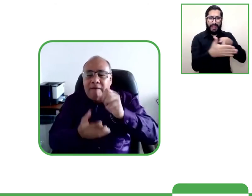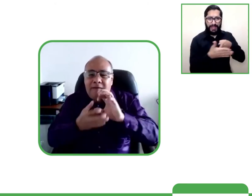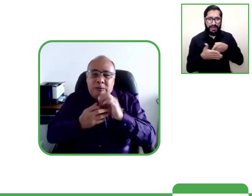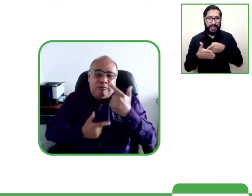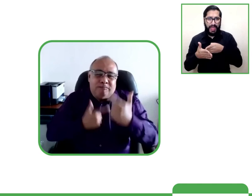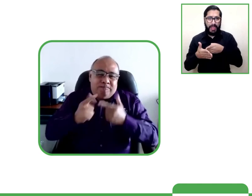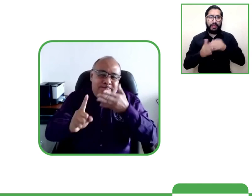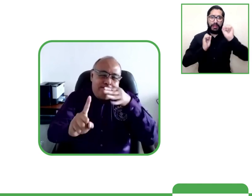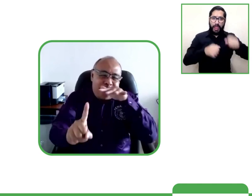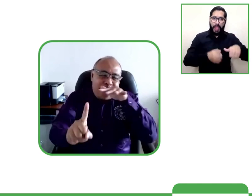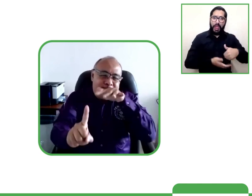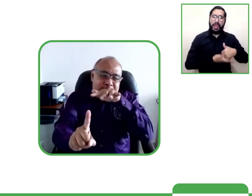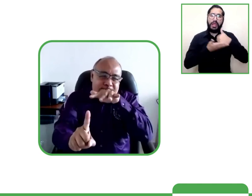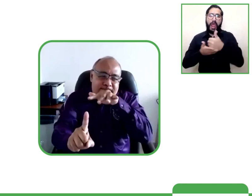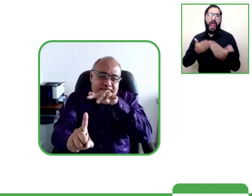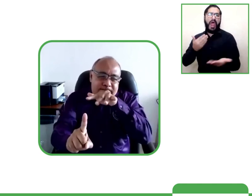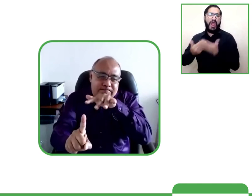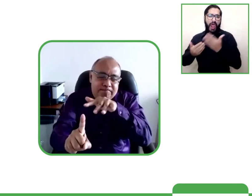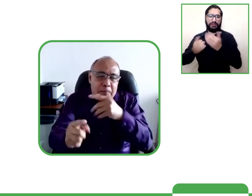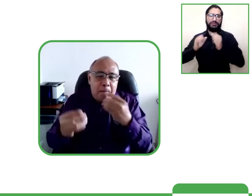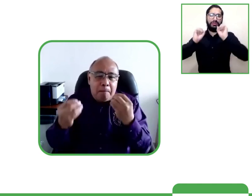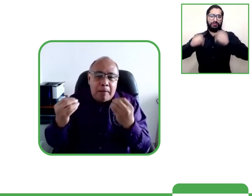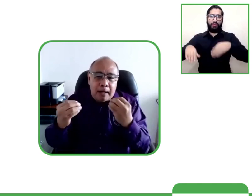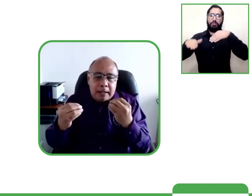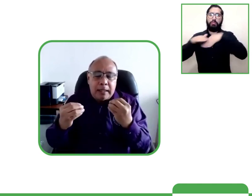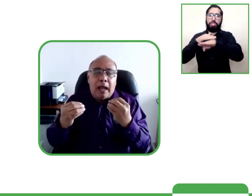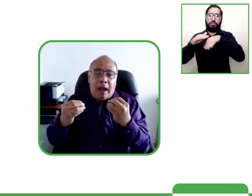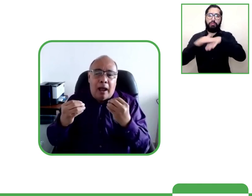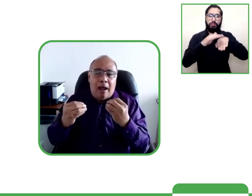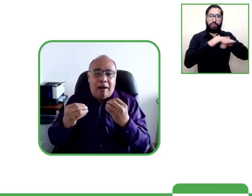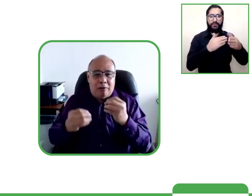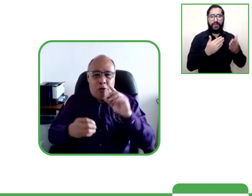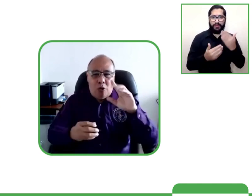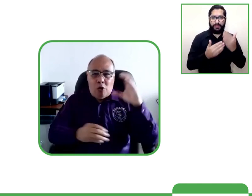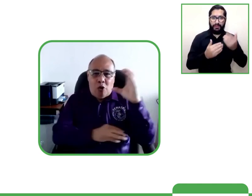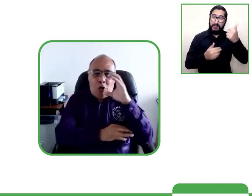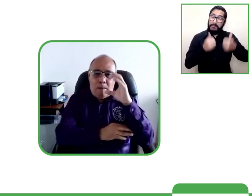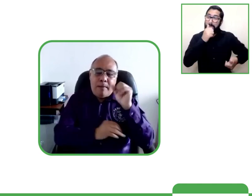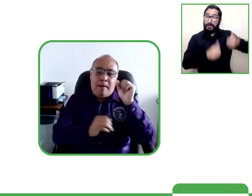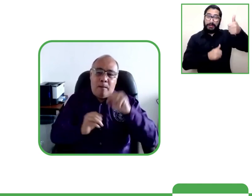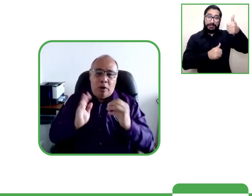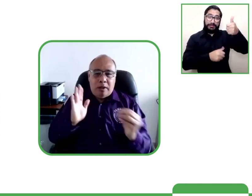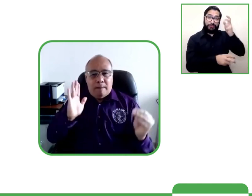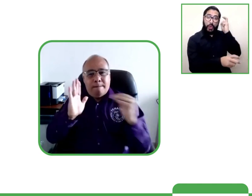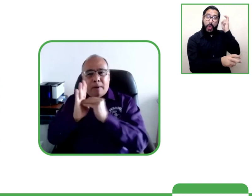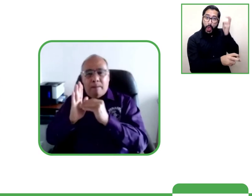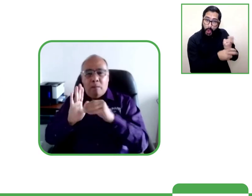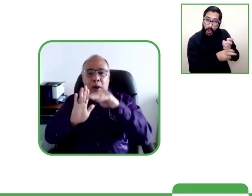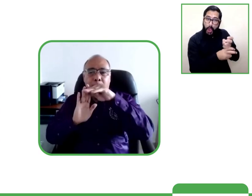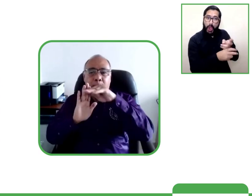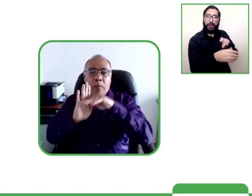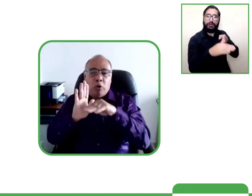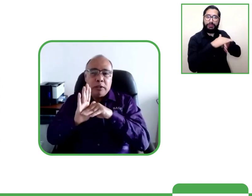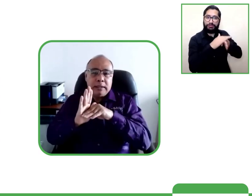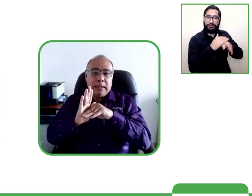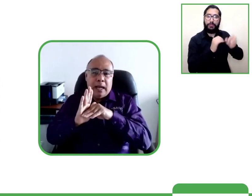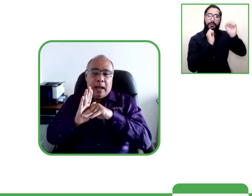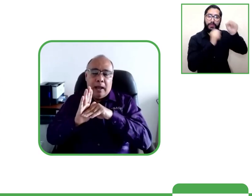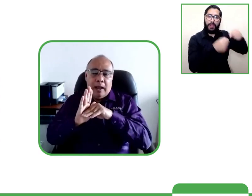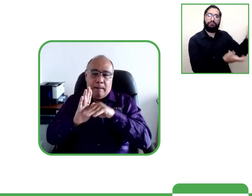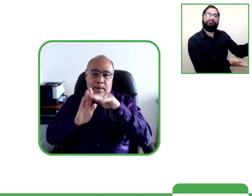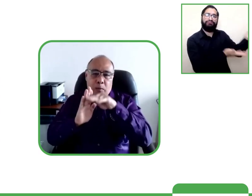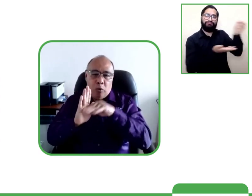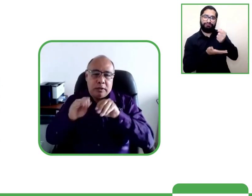and allows availability. So the biggest difficulty was the budget, to manage the budget, because it had to